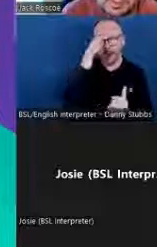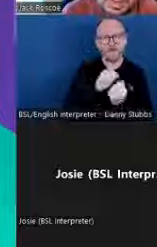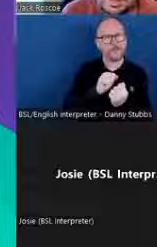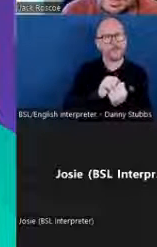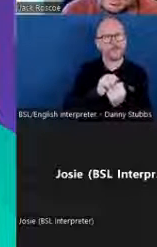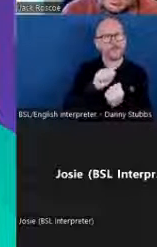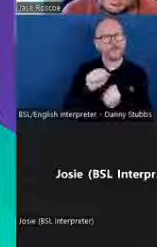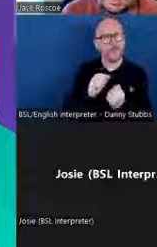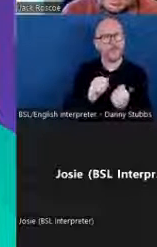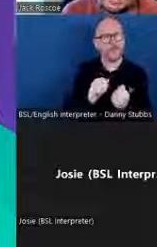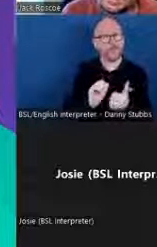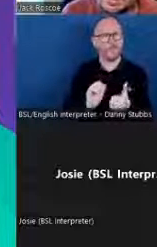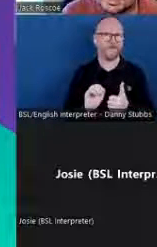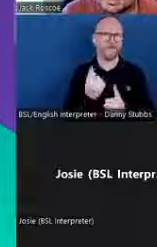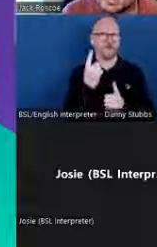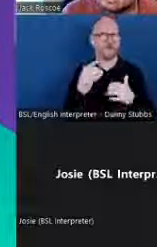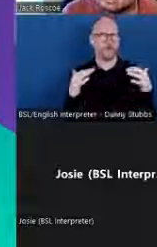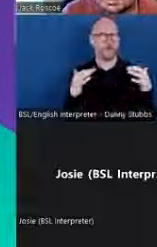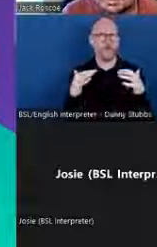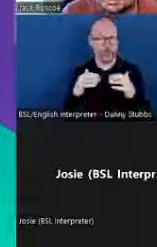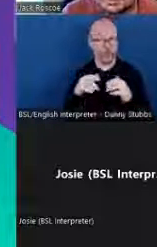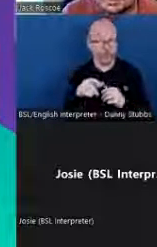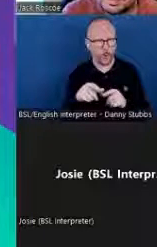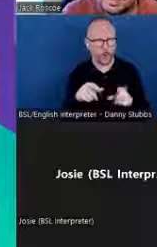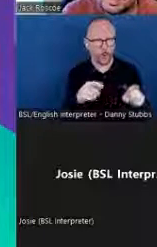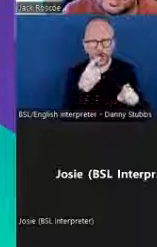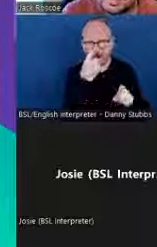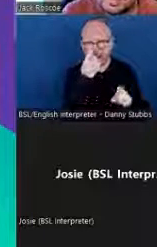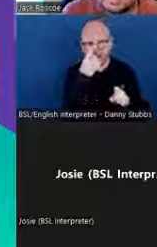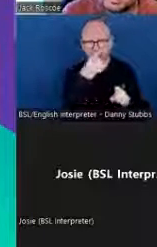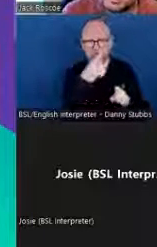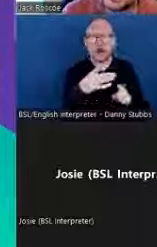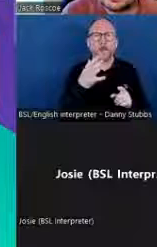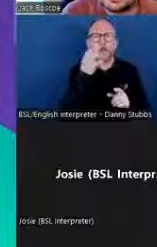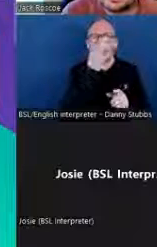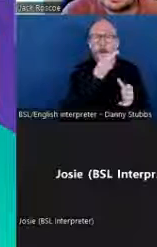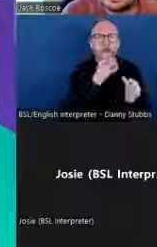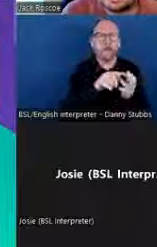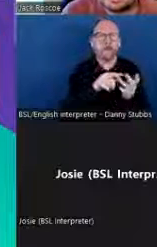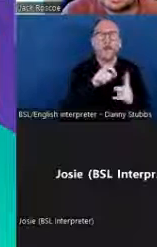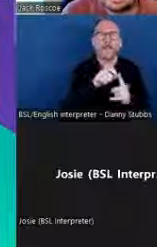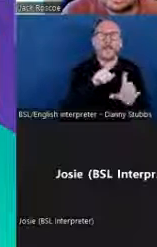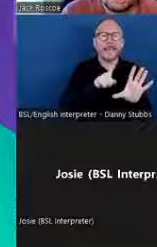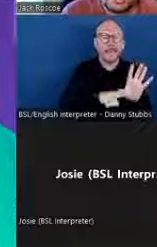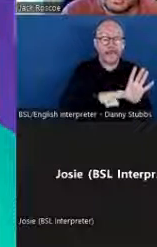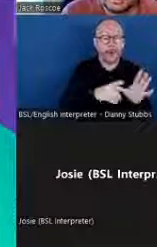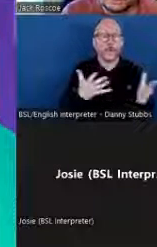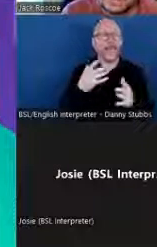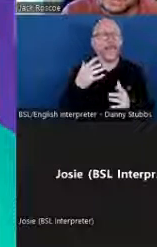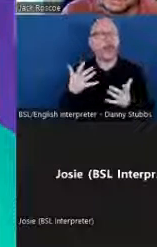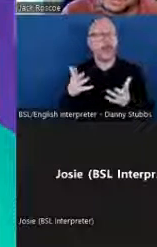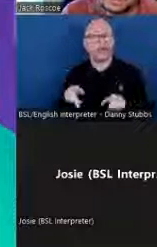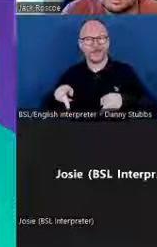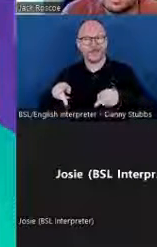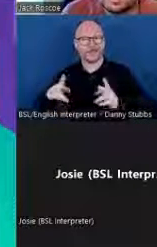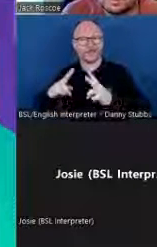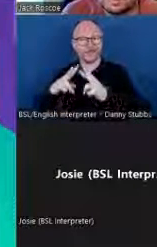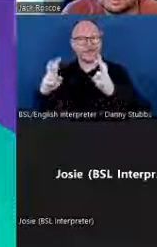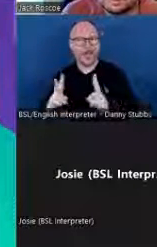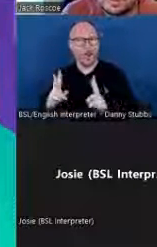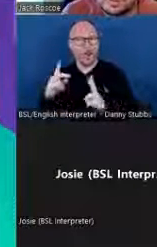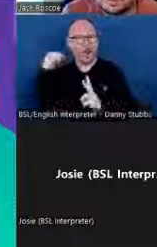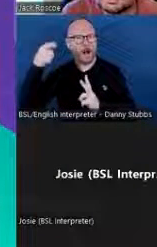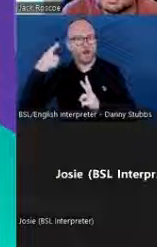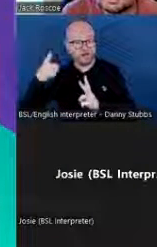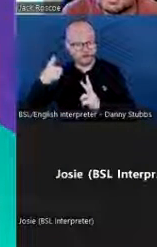installations. And they were first at the Tower of London, and then installations called the Weeping Window and Weeping